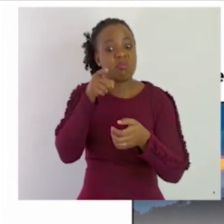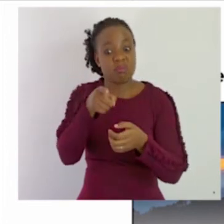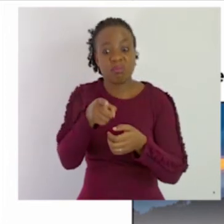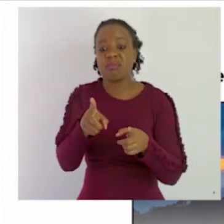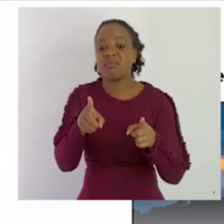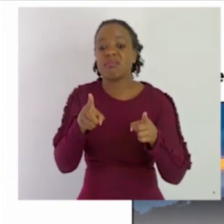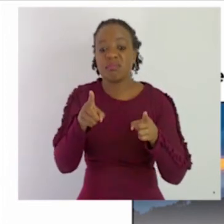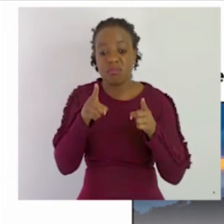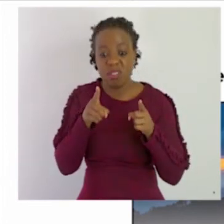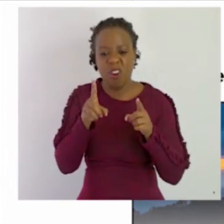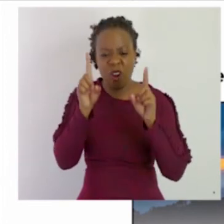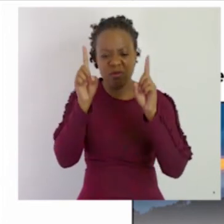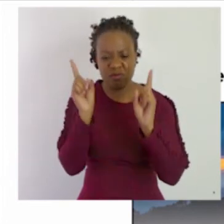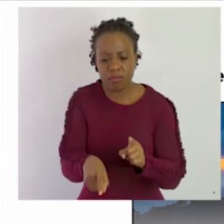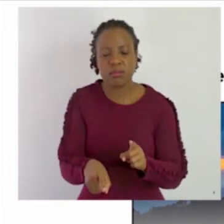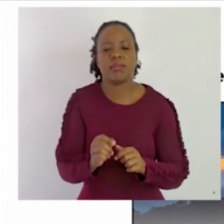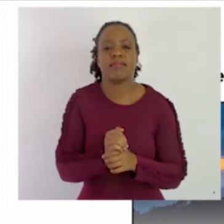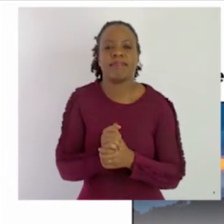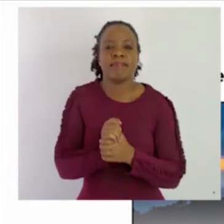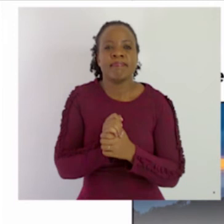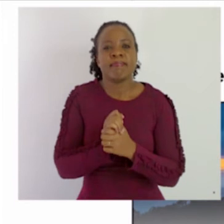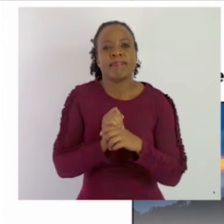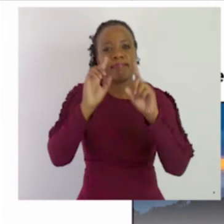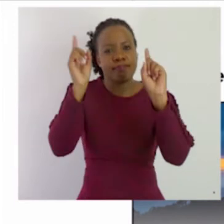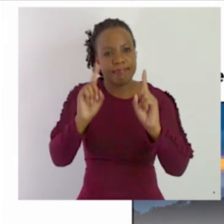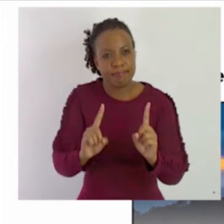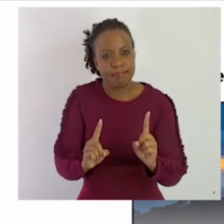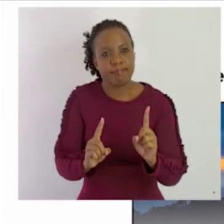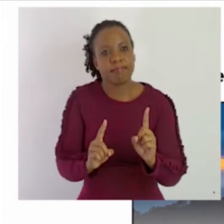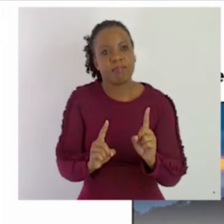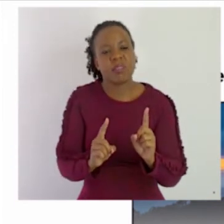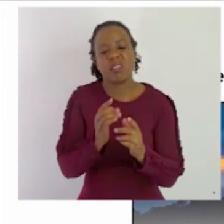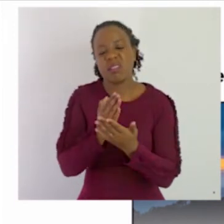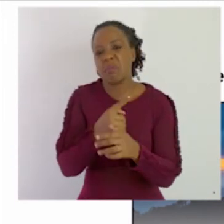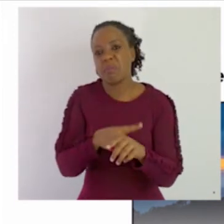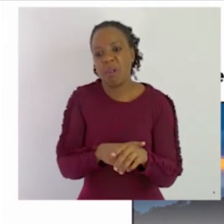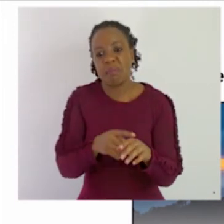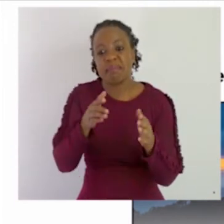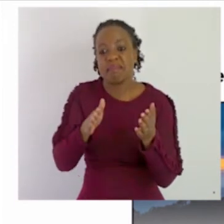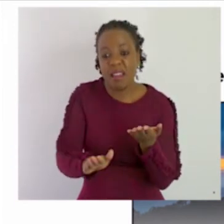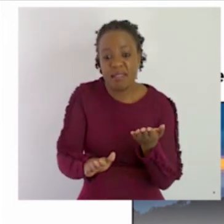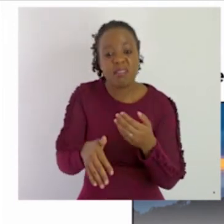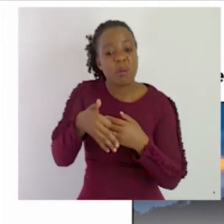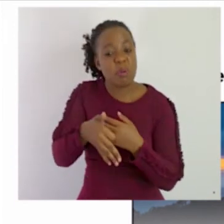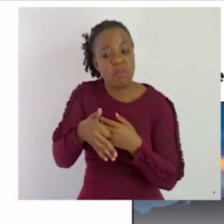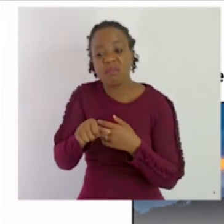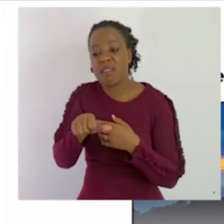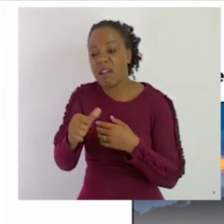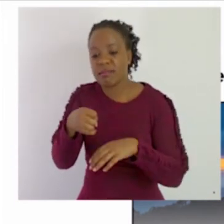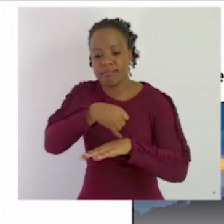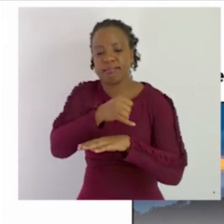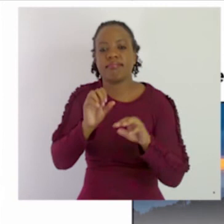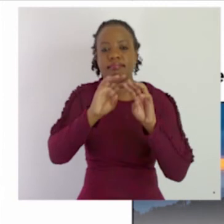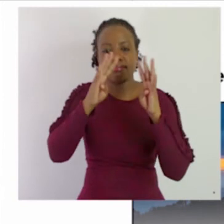being struck by lightning. Lightning often leads to death in Namibia and in other places